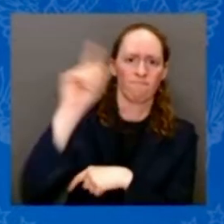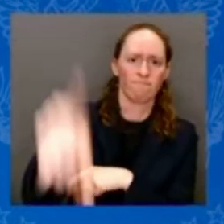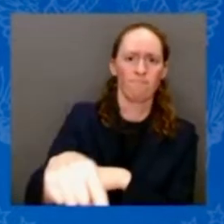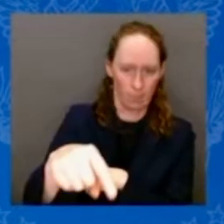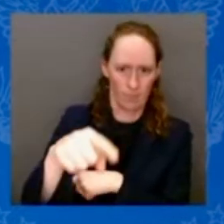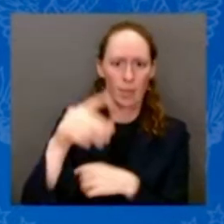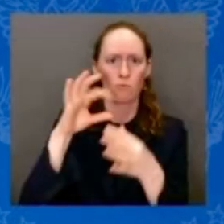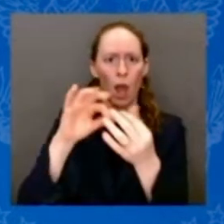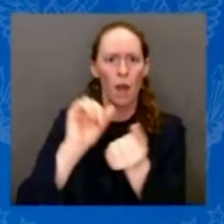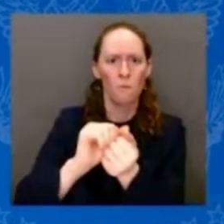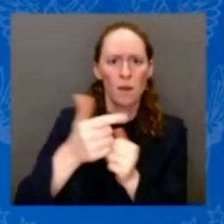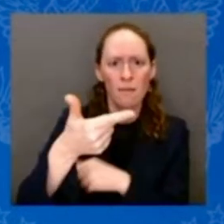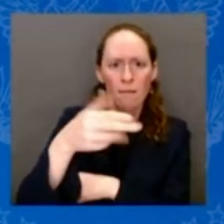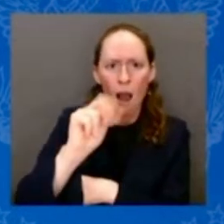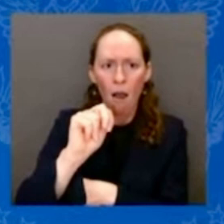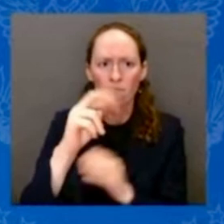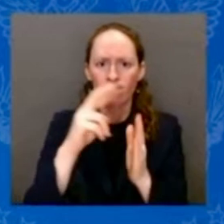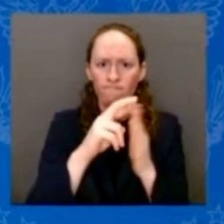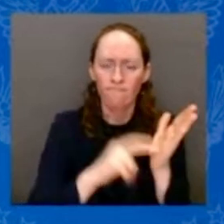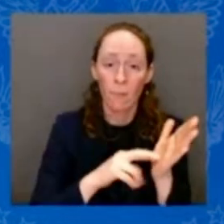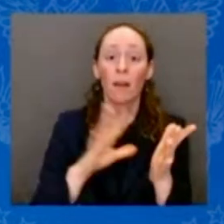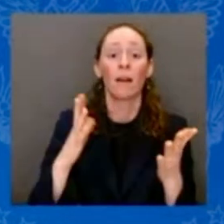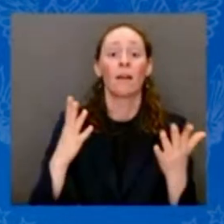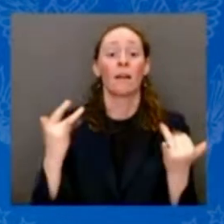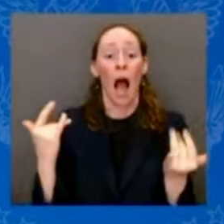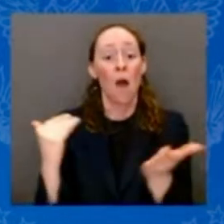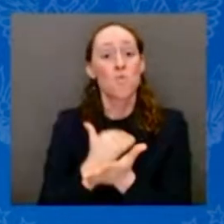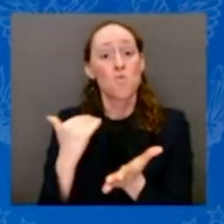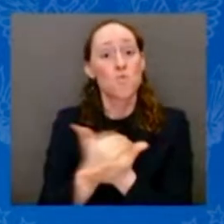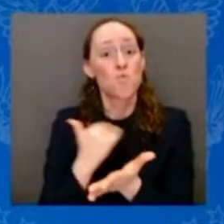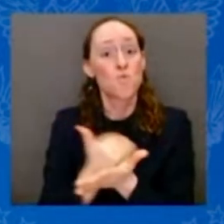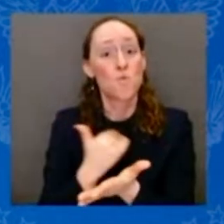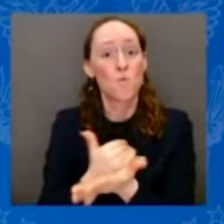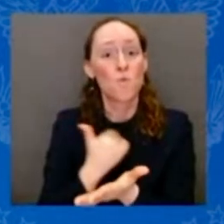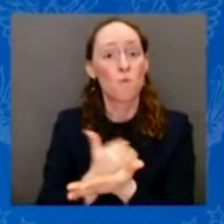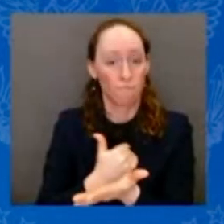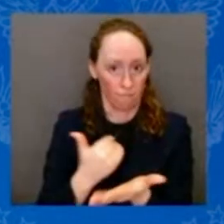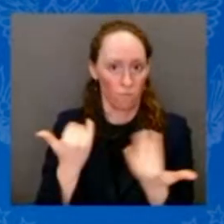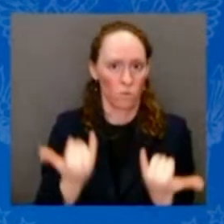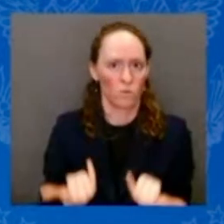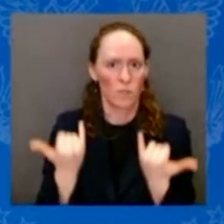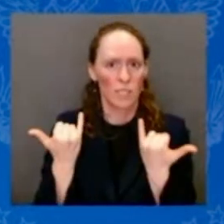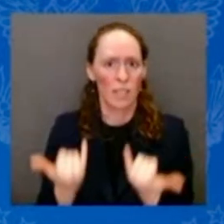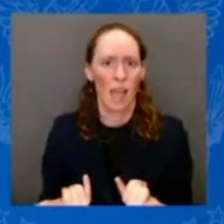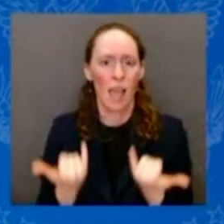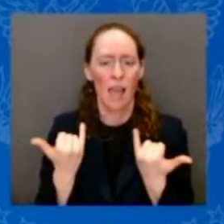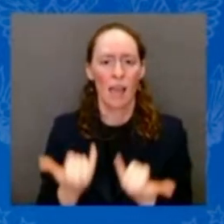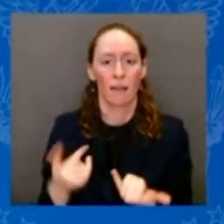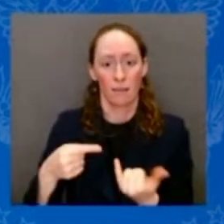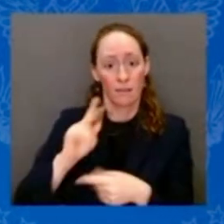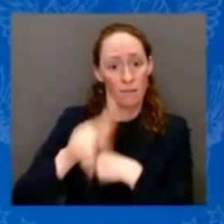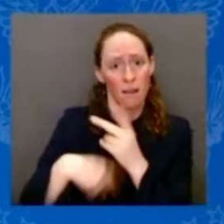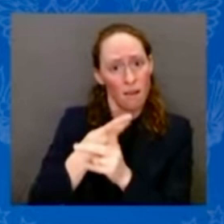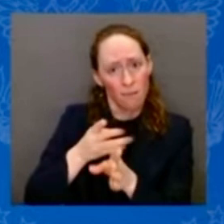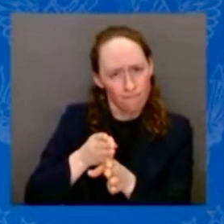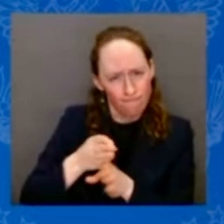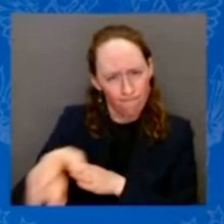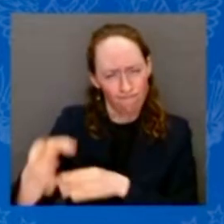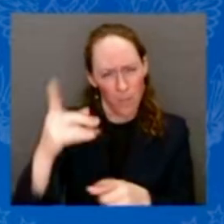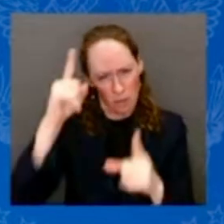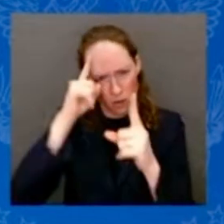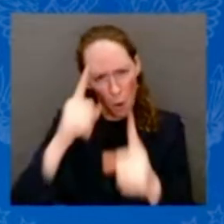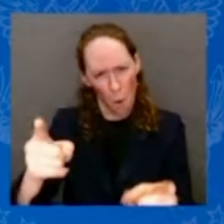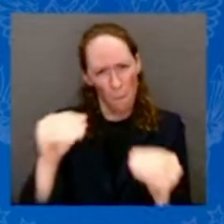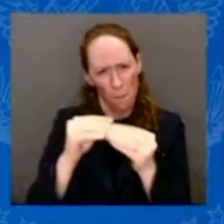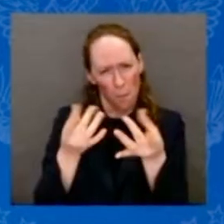that will accelerate and intensify this work to save more lives more quickly. First, this